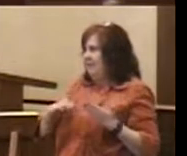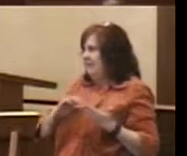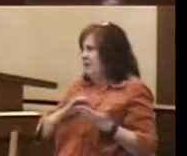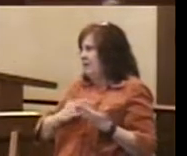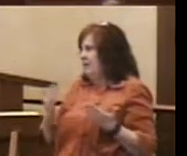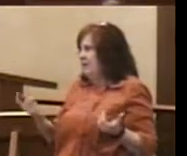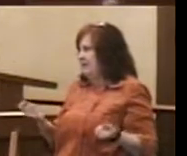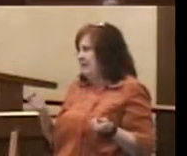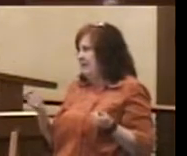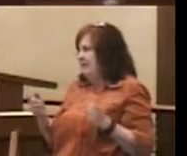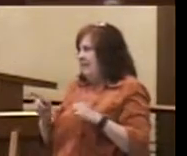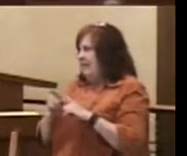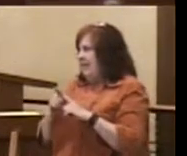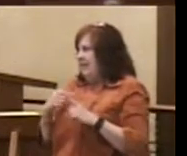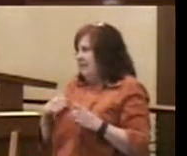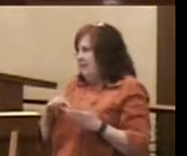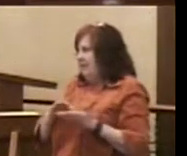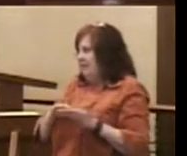trespasses,